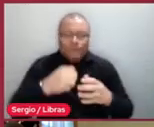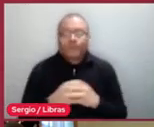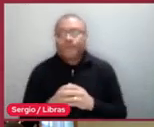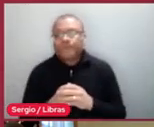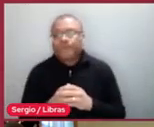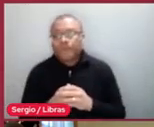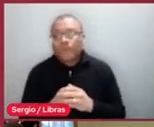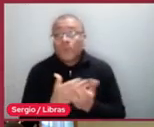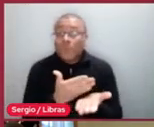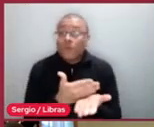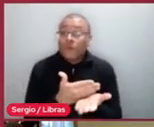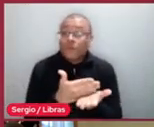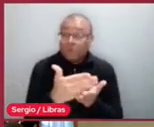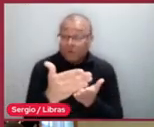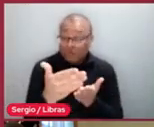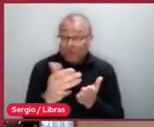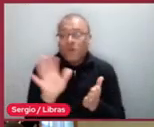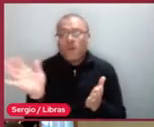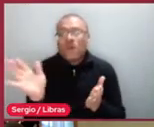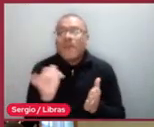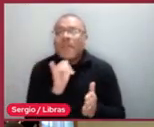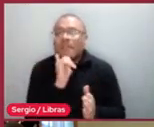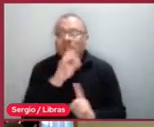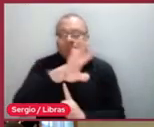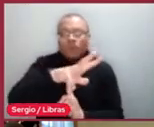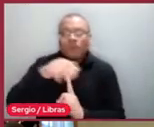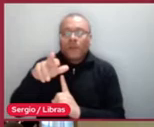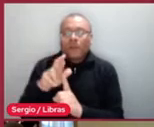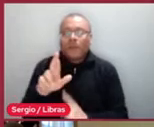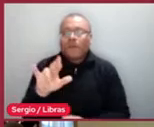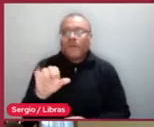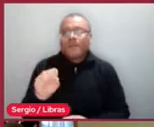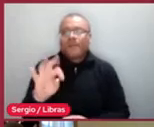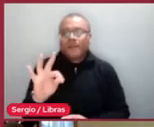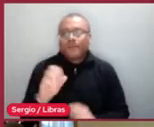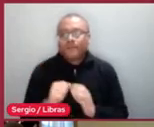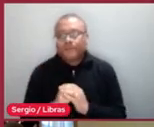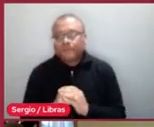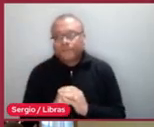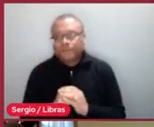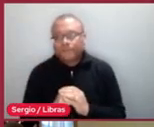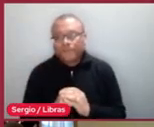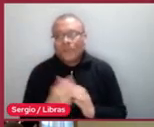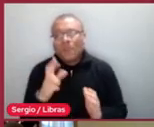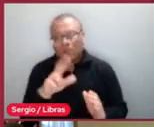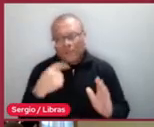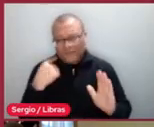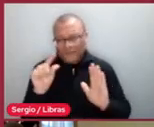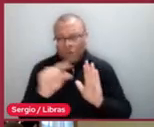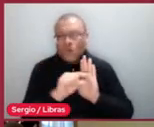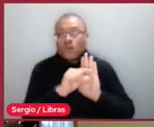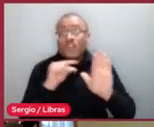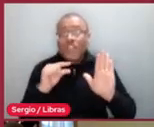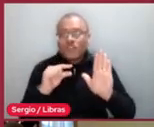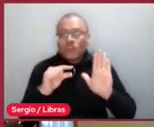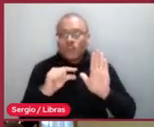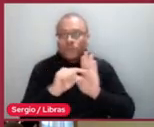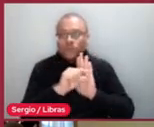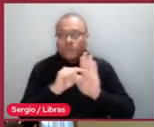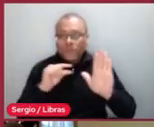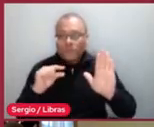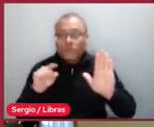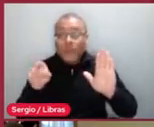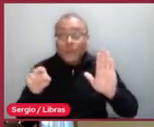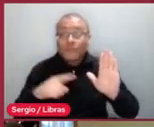So let's start with simple RESTful API. I'm using JSON here, but we could use whatever,